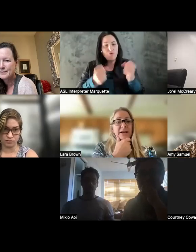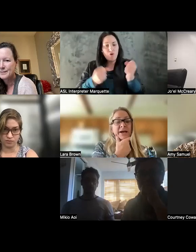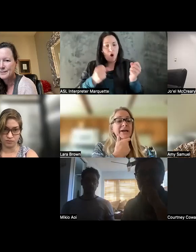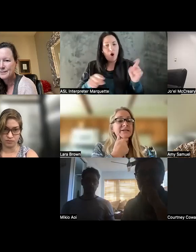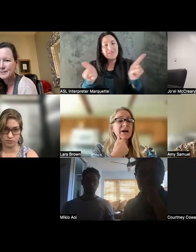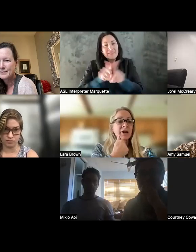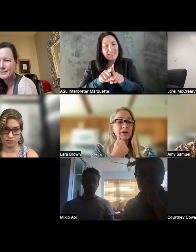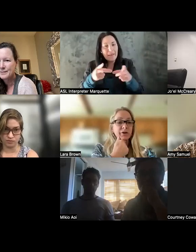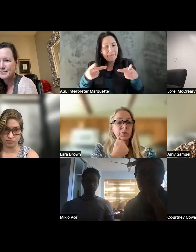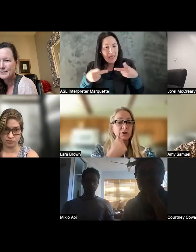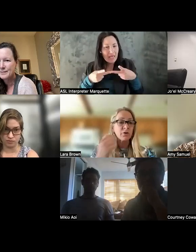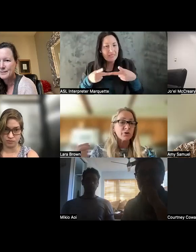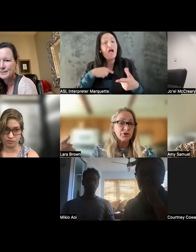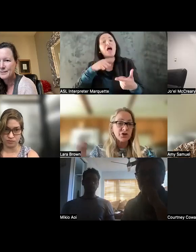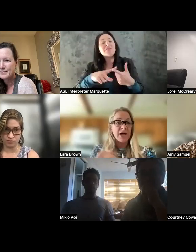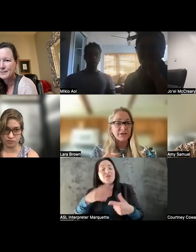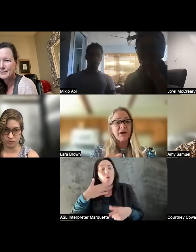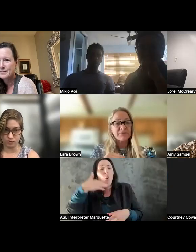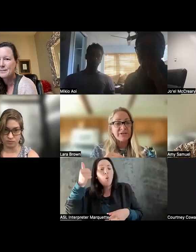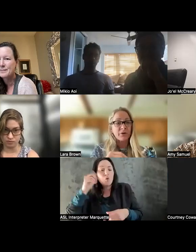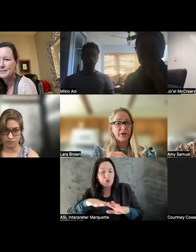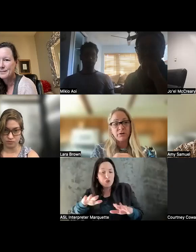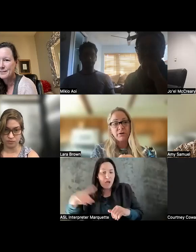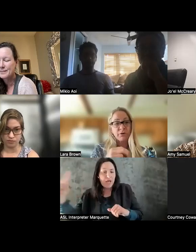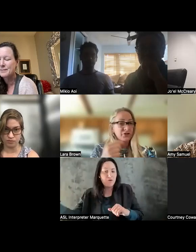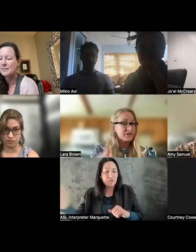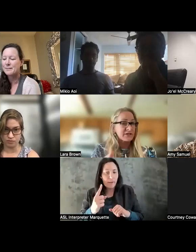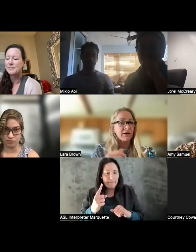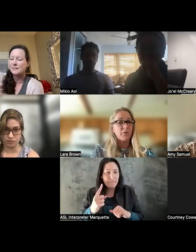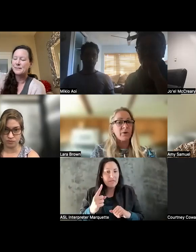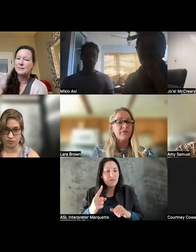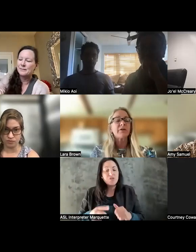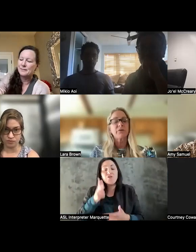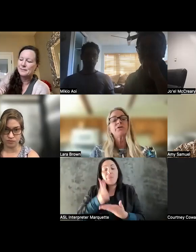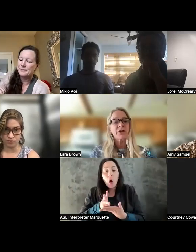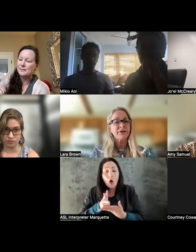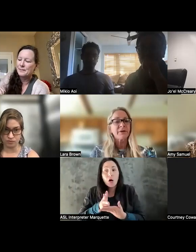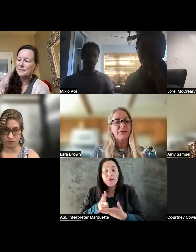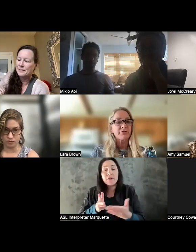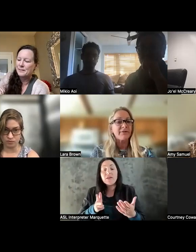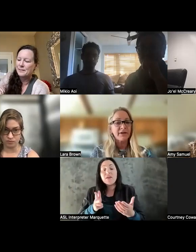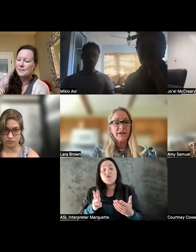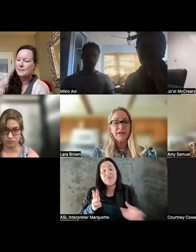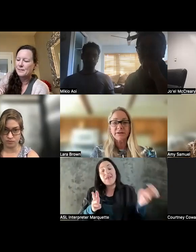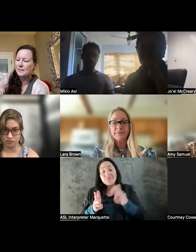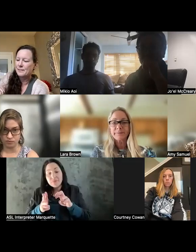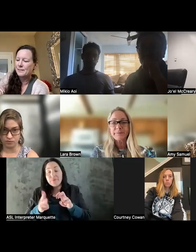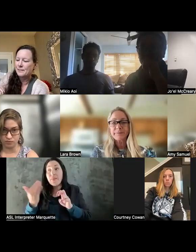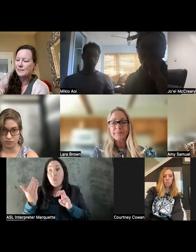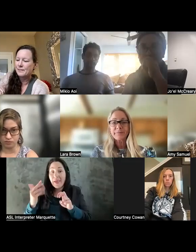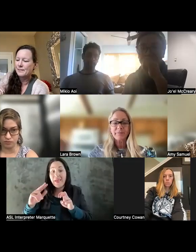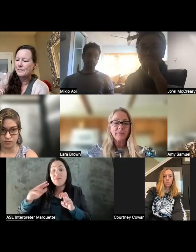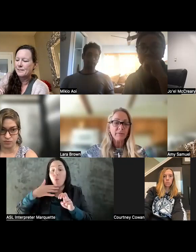spot until your older child comes out, and you can just sit there and wait for the older child to come to the driving gate.